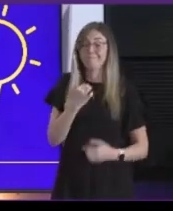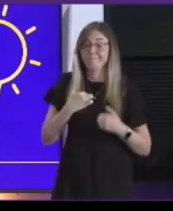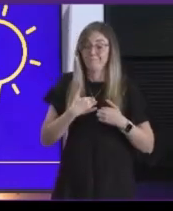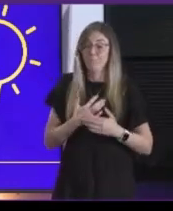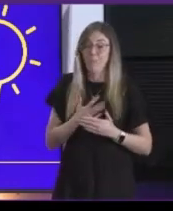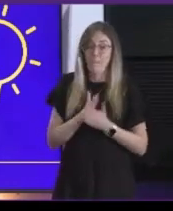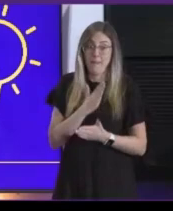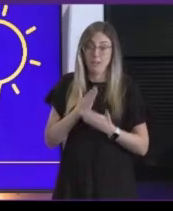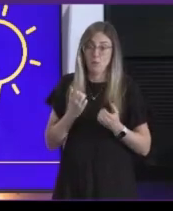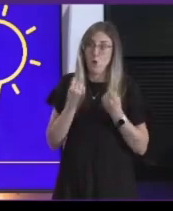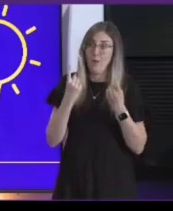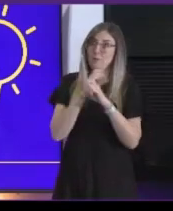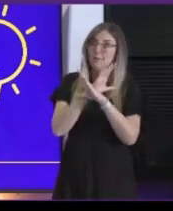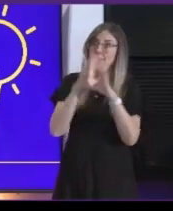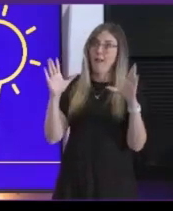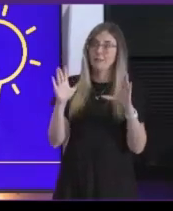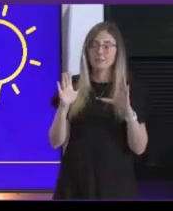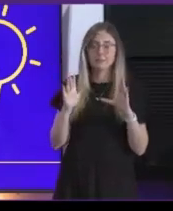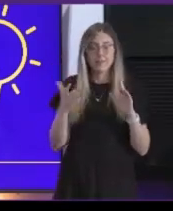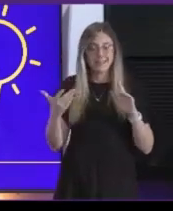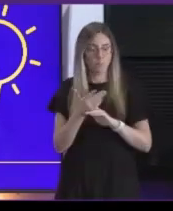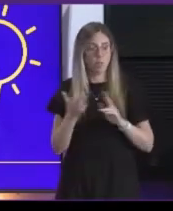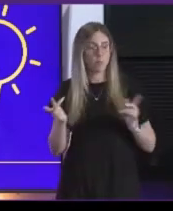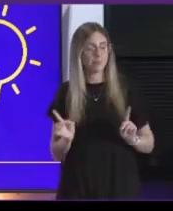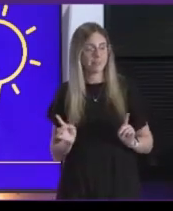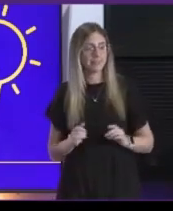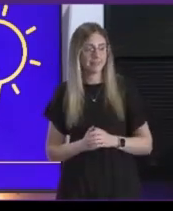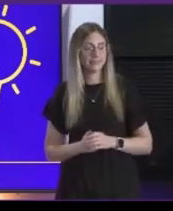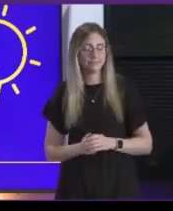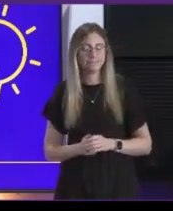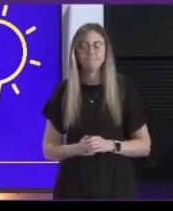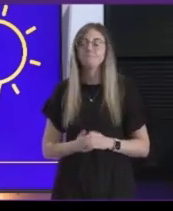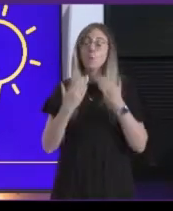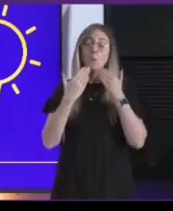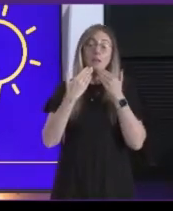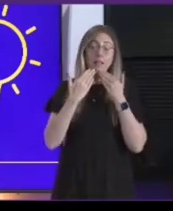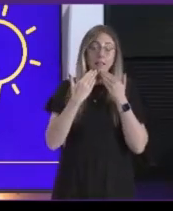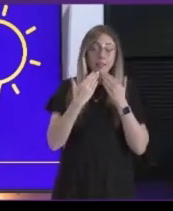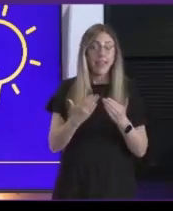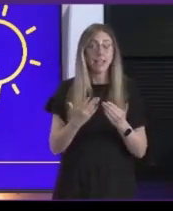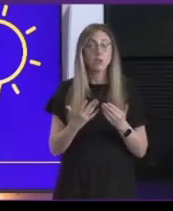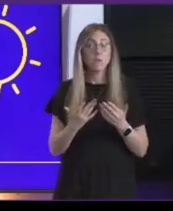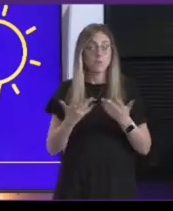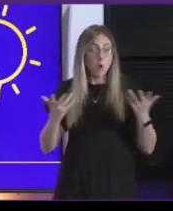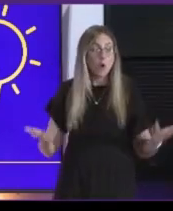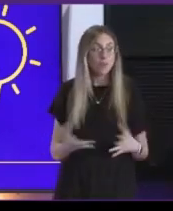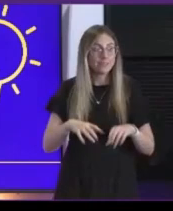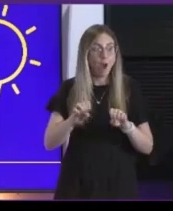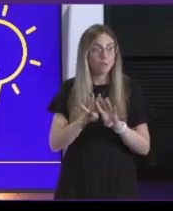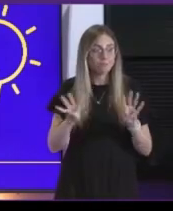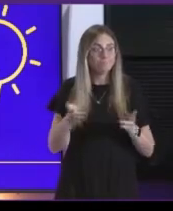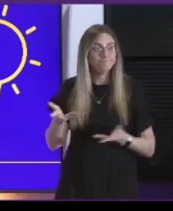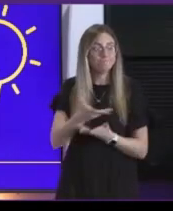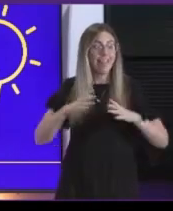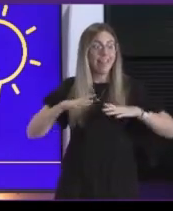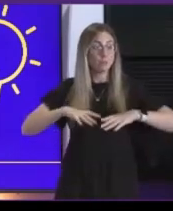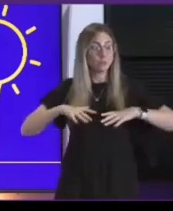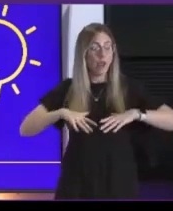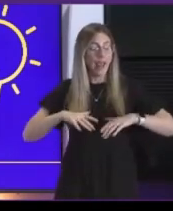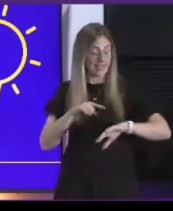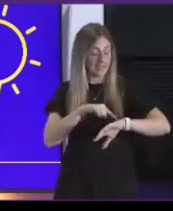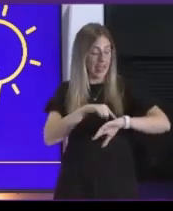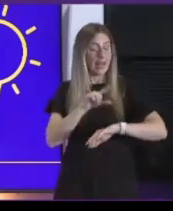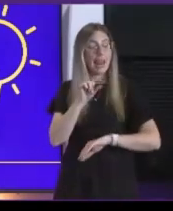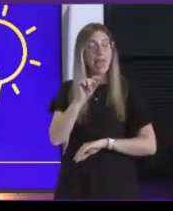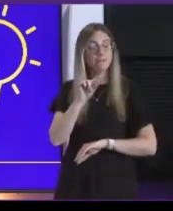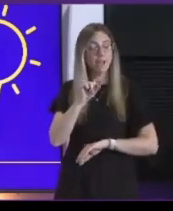to be understanding and recognizing that. So thank you so much, everybody, for teeing us up so well. We've got a break now until 11